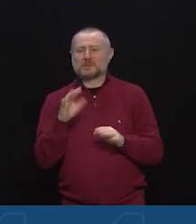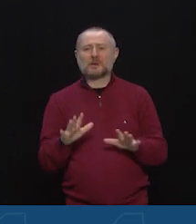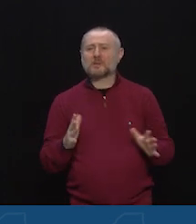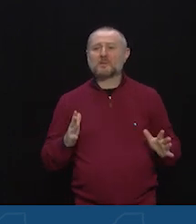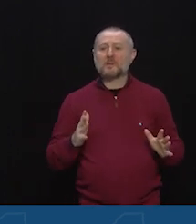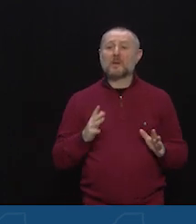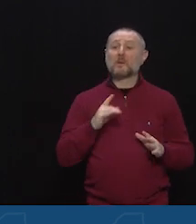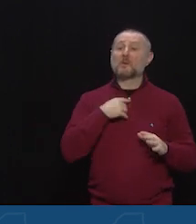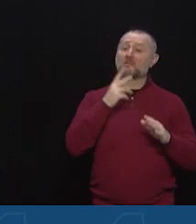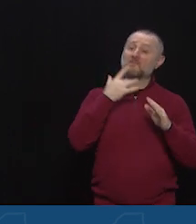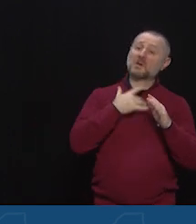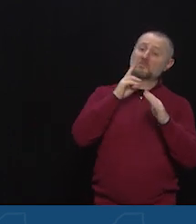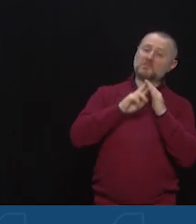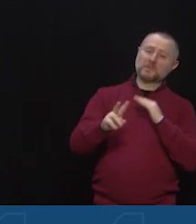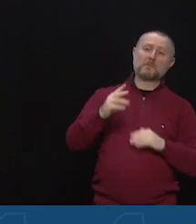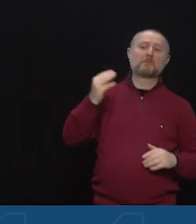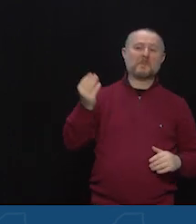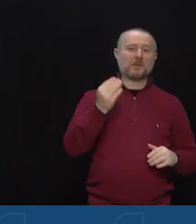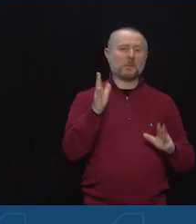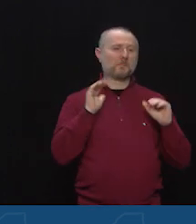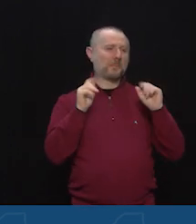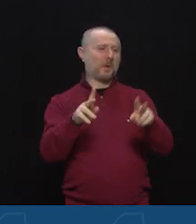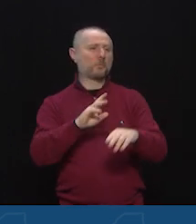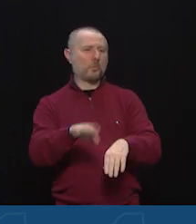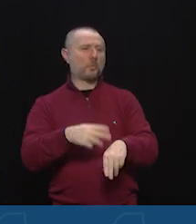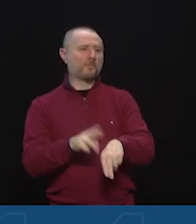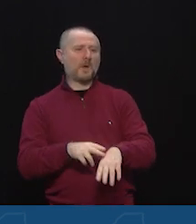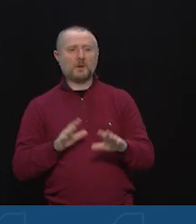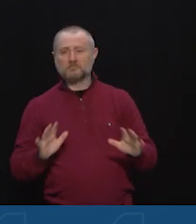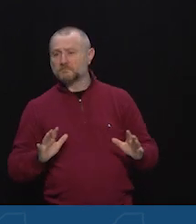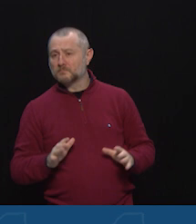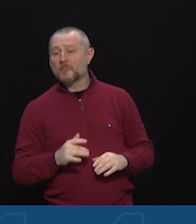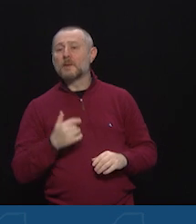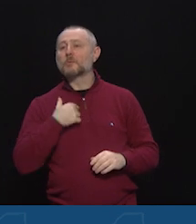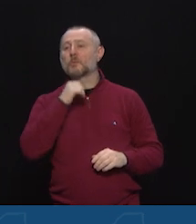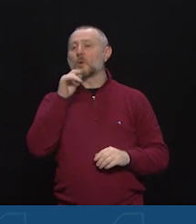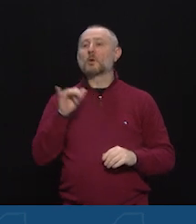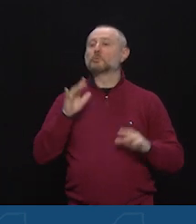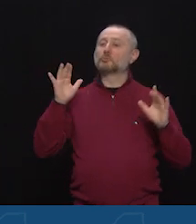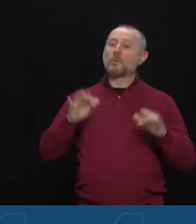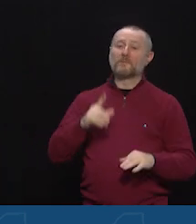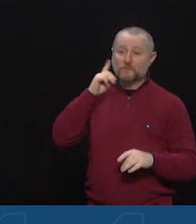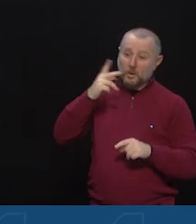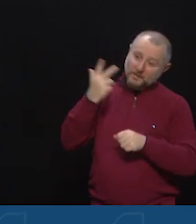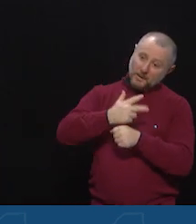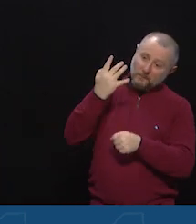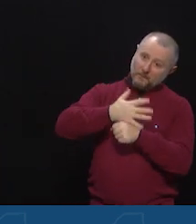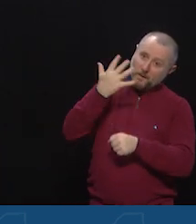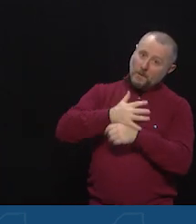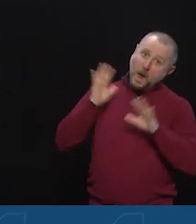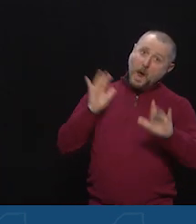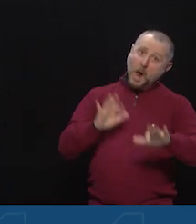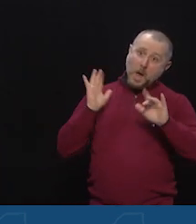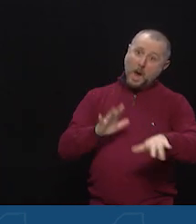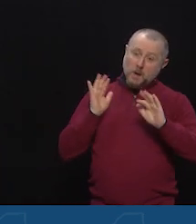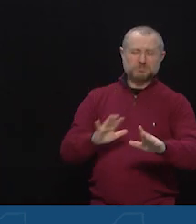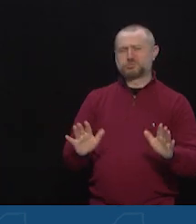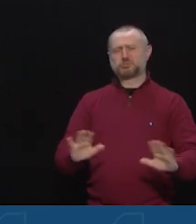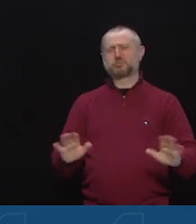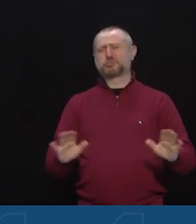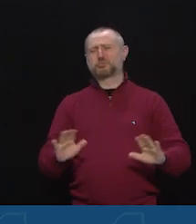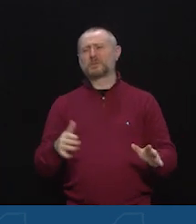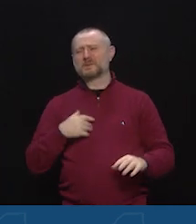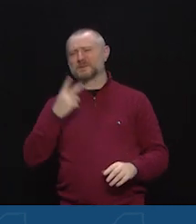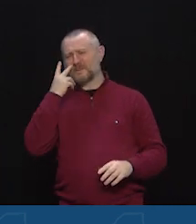normal after cleanup on Monday. It's not going to be one of those storms that lingers for days and days, which I've experienced before. So that's the good news right now,